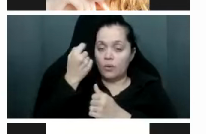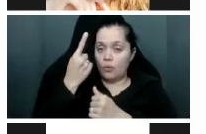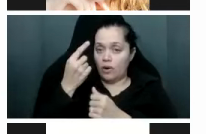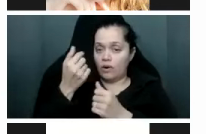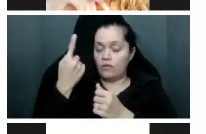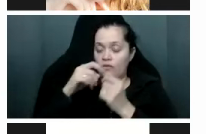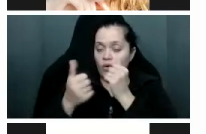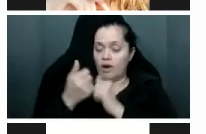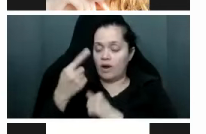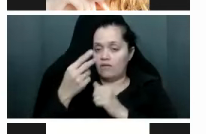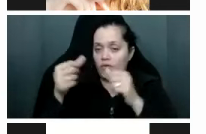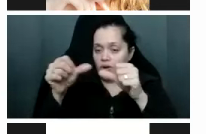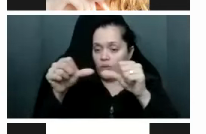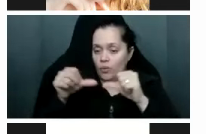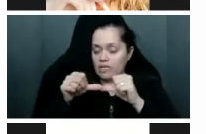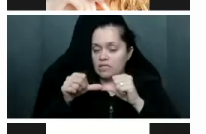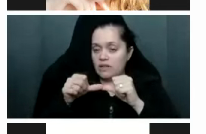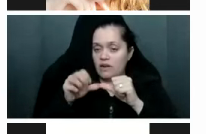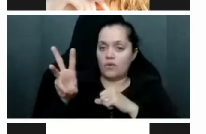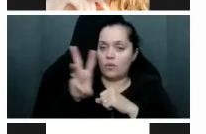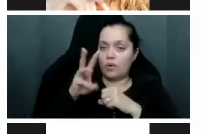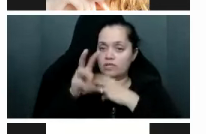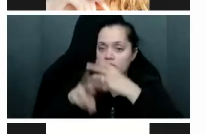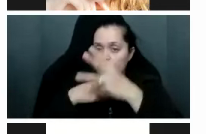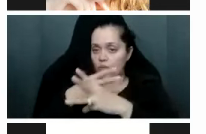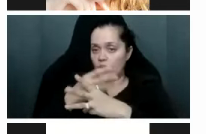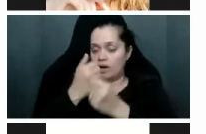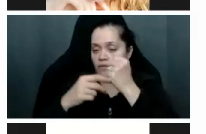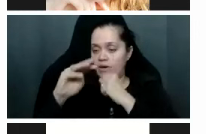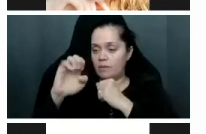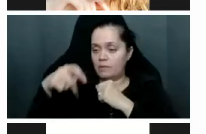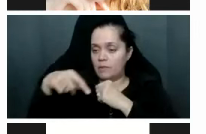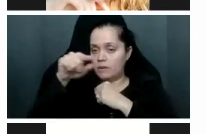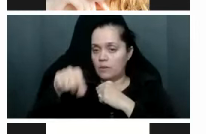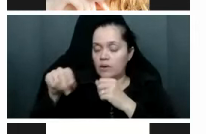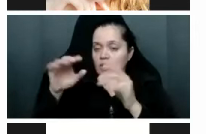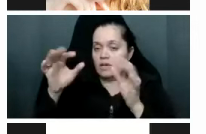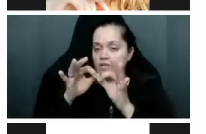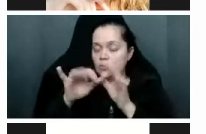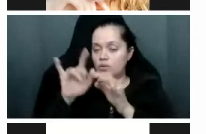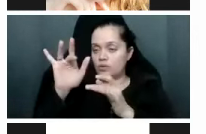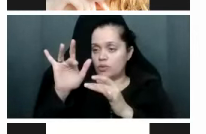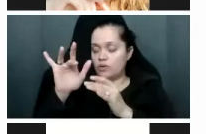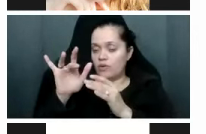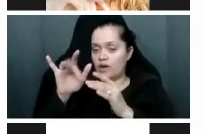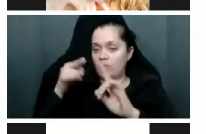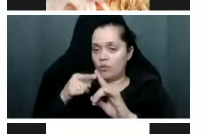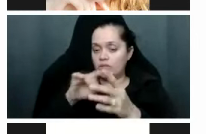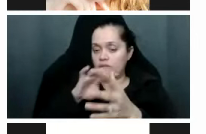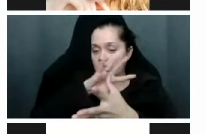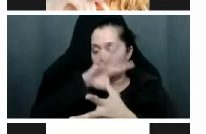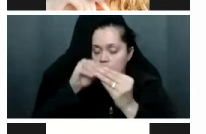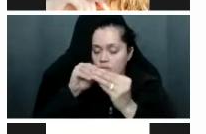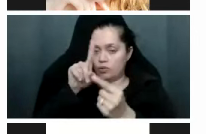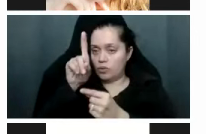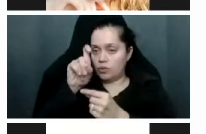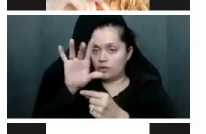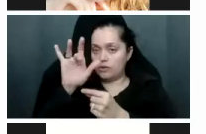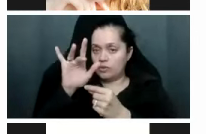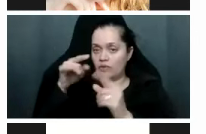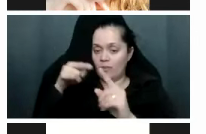of our Western world. Each map quiz is worth 25 points, so you see that is 125 points.